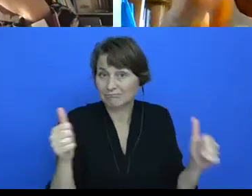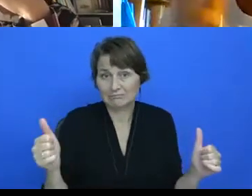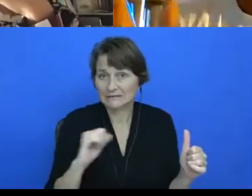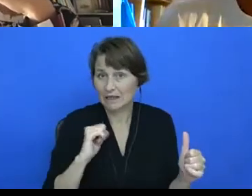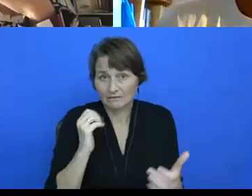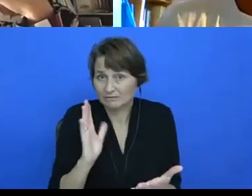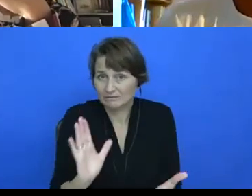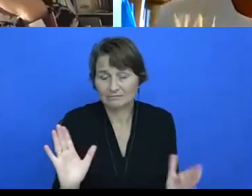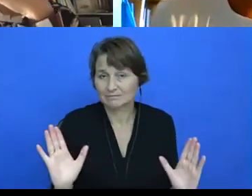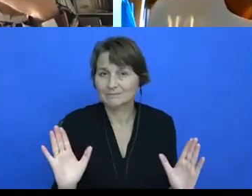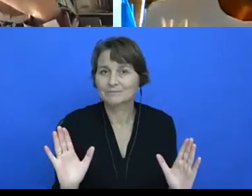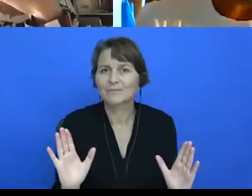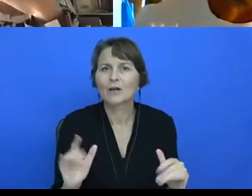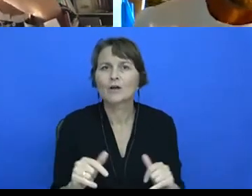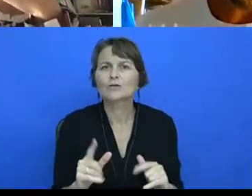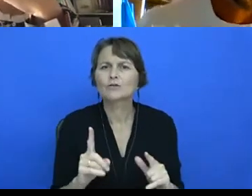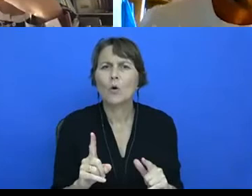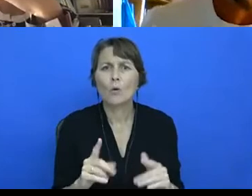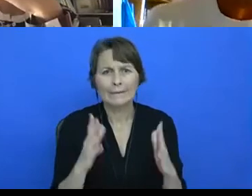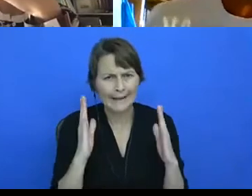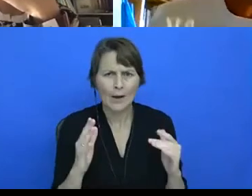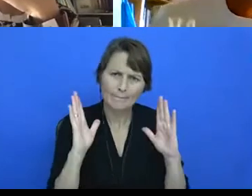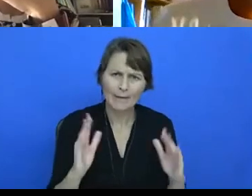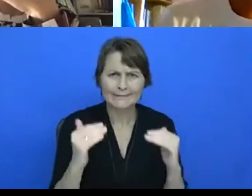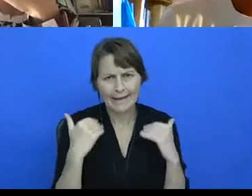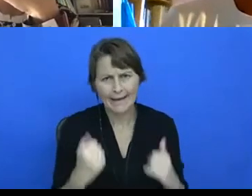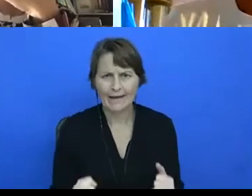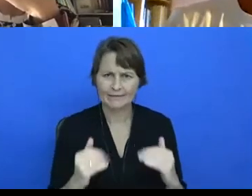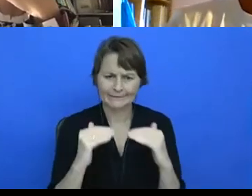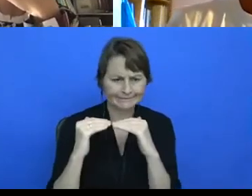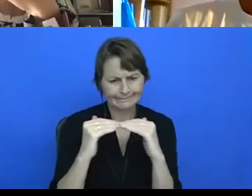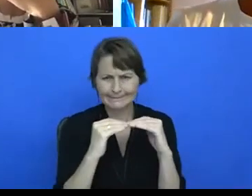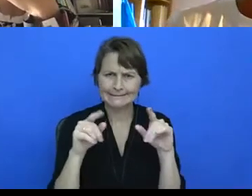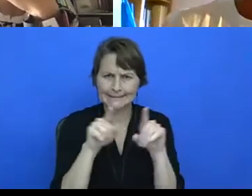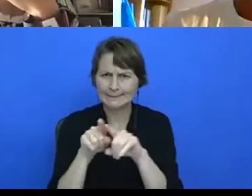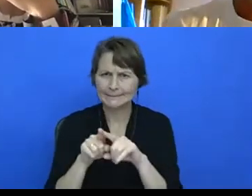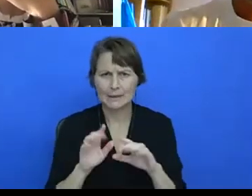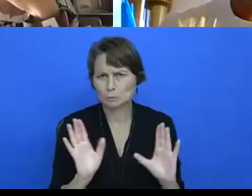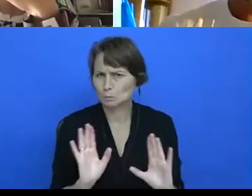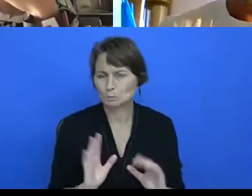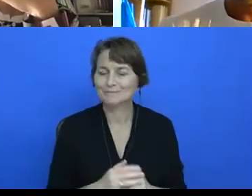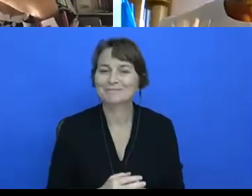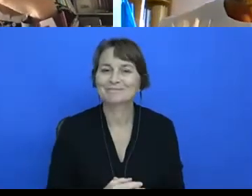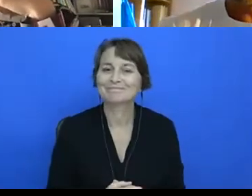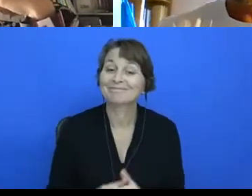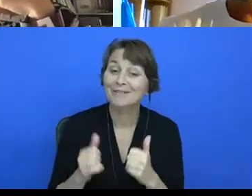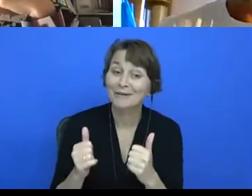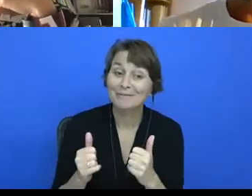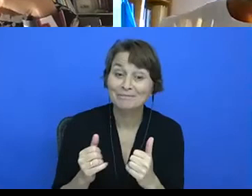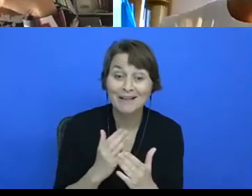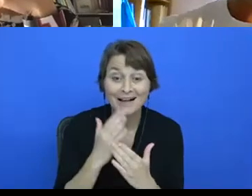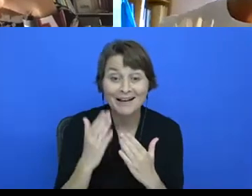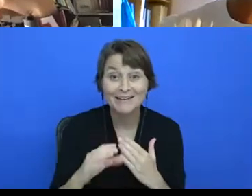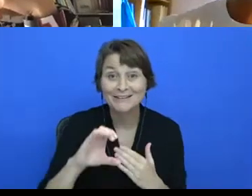it's not yet time to try to standardize things too much, I would say. But. Great. And Charlotte, you'll have the last word